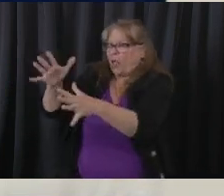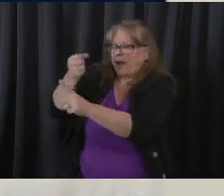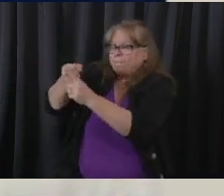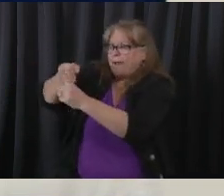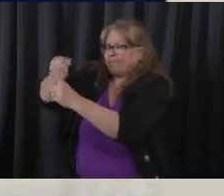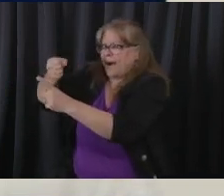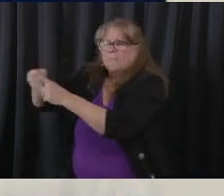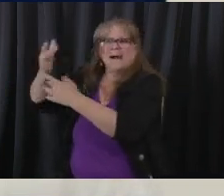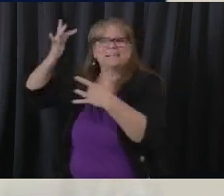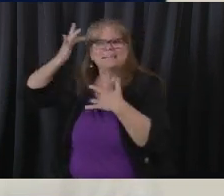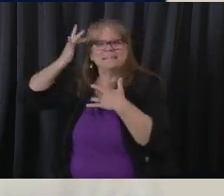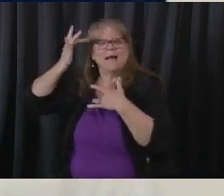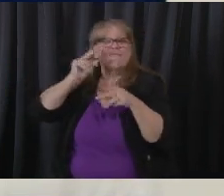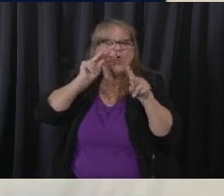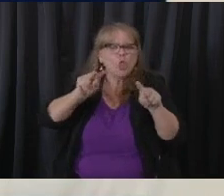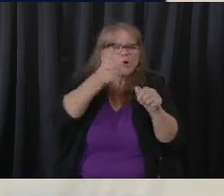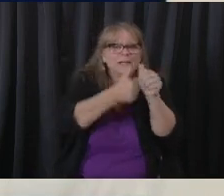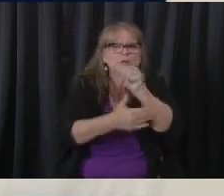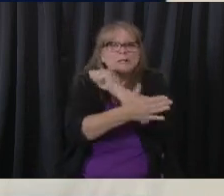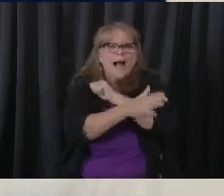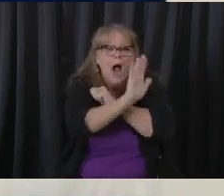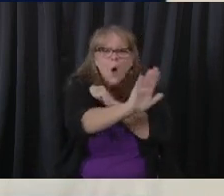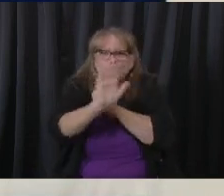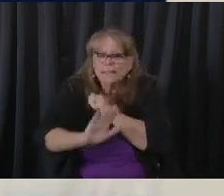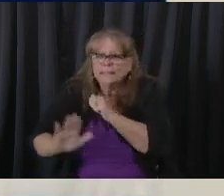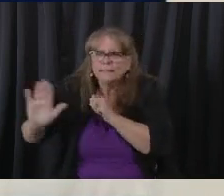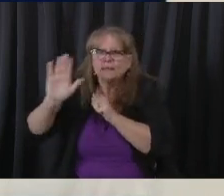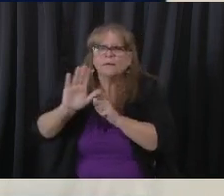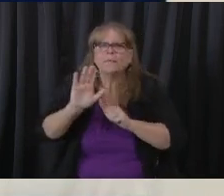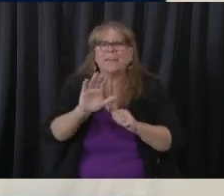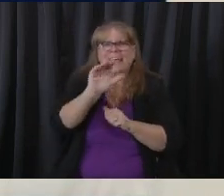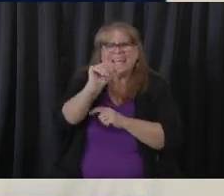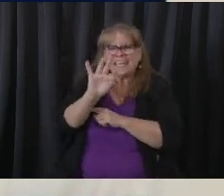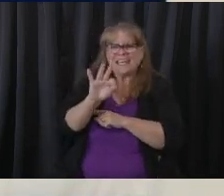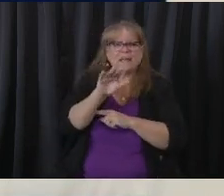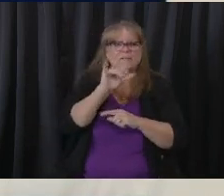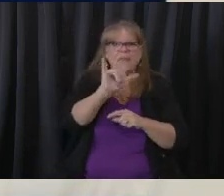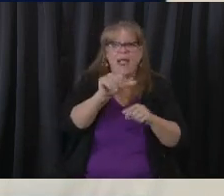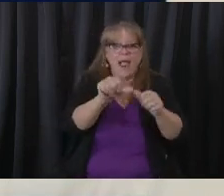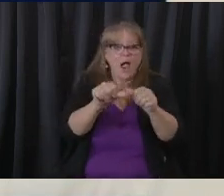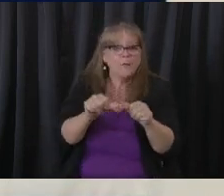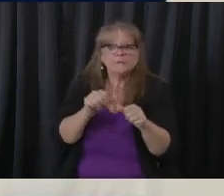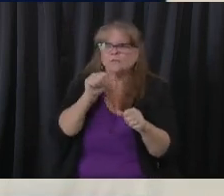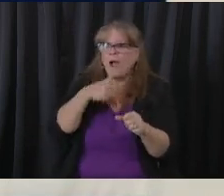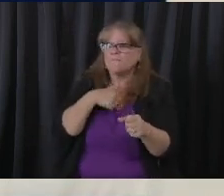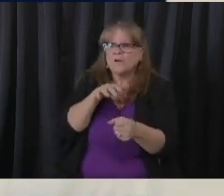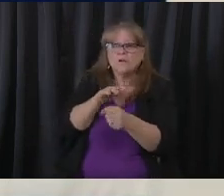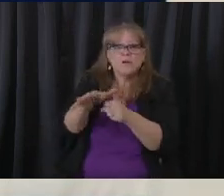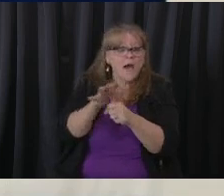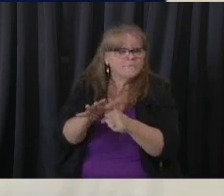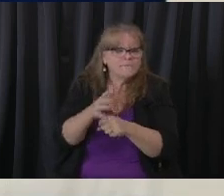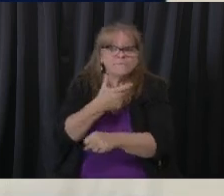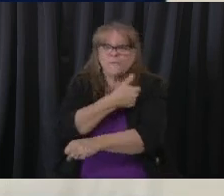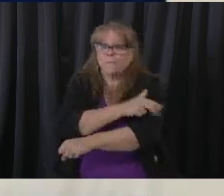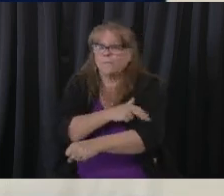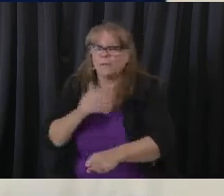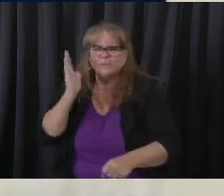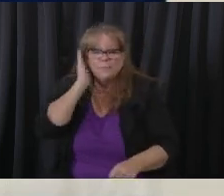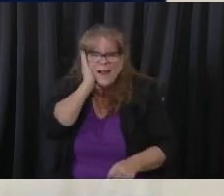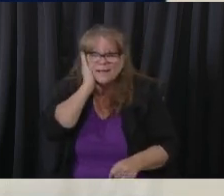hospital capacity issues. But I know the Coloradans are doing the right thing. They're being smart. They're being safe. And together we can avoid that